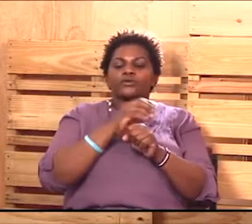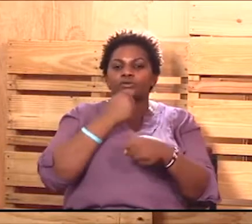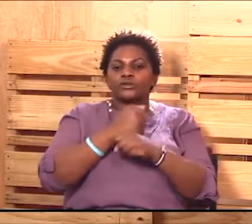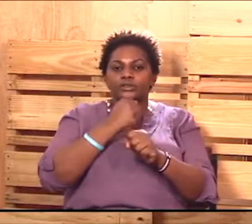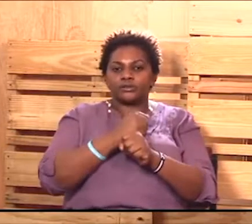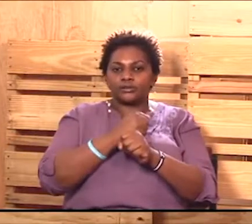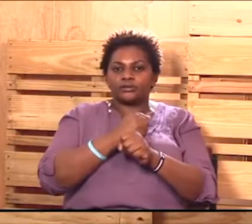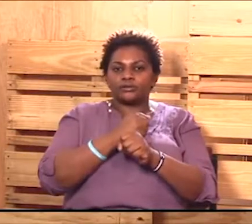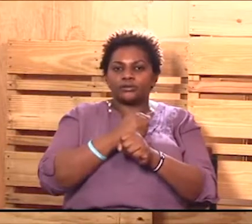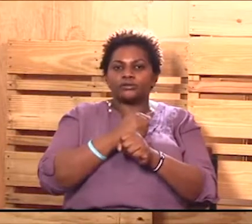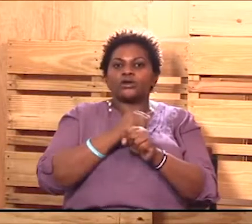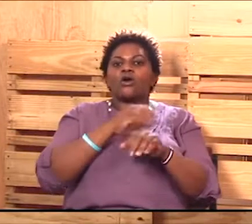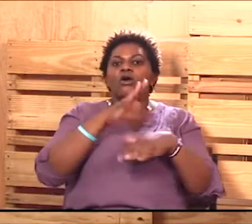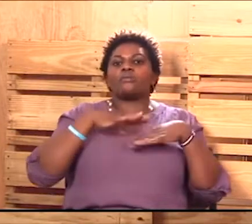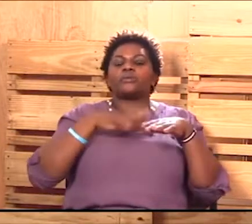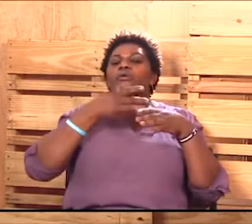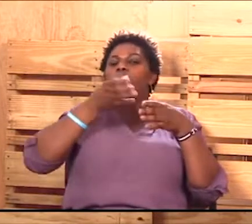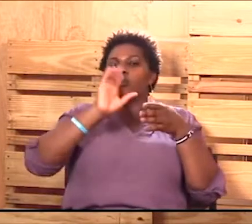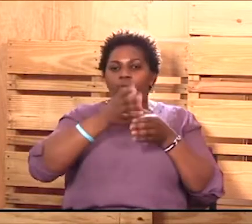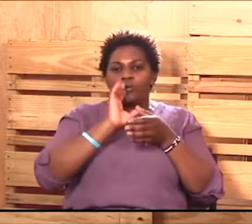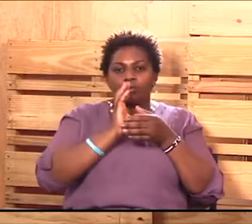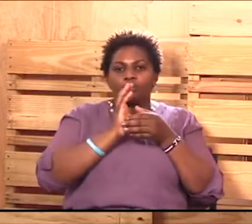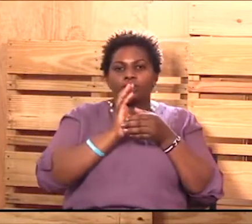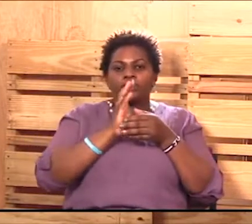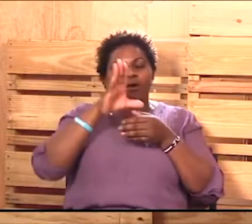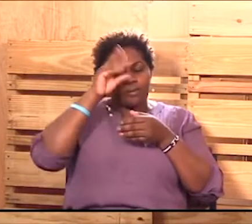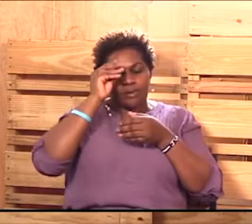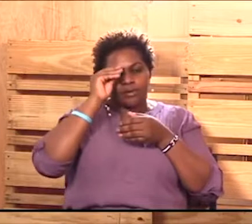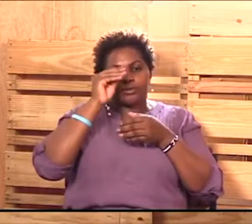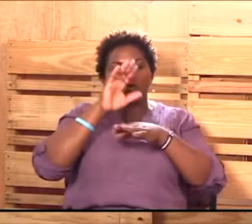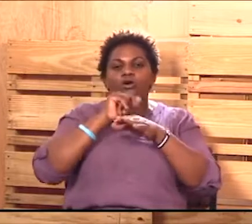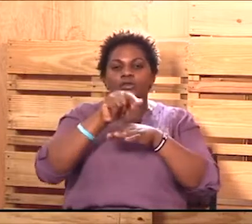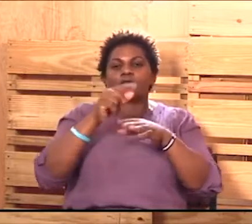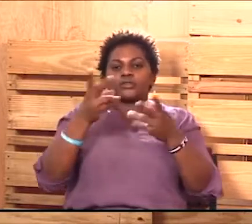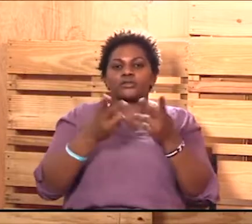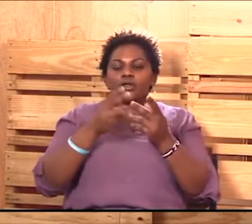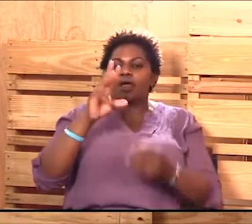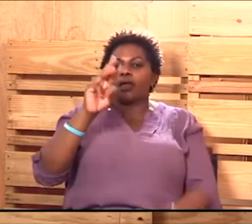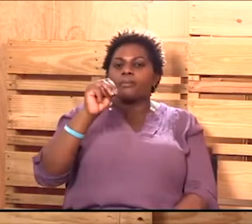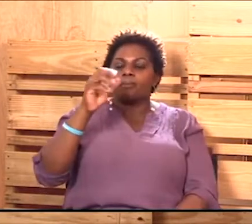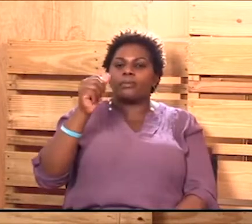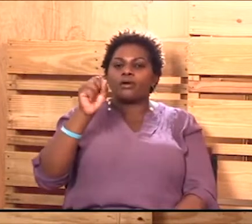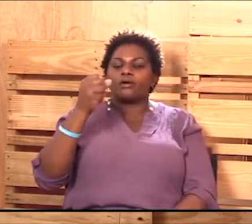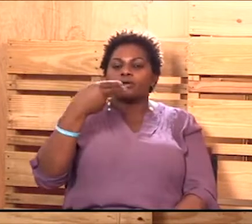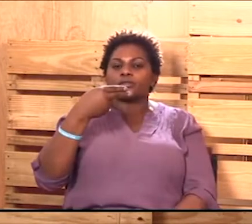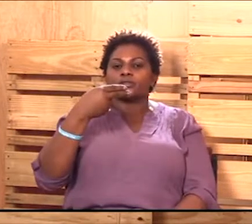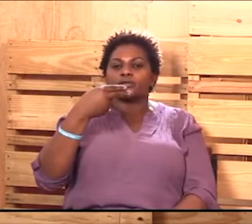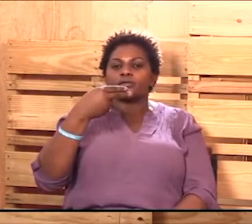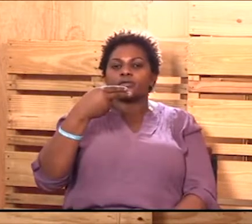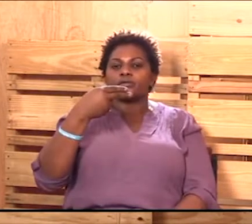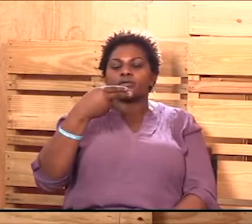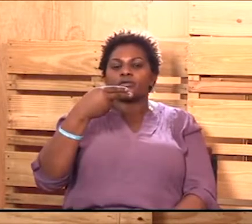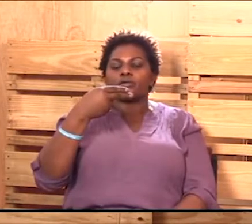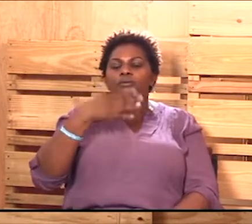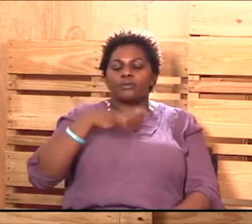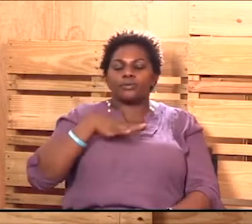fulfilled. And everyone drank the water, and Moses called that place Massa and Meribah,